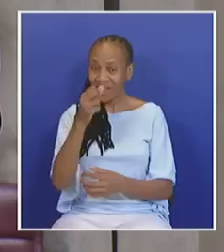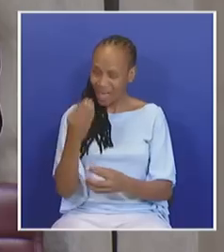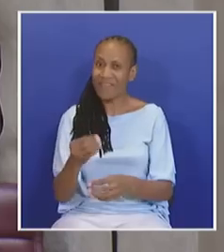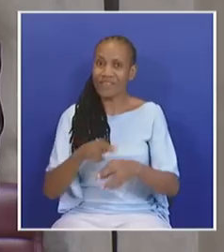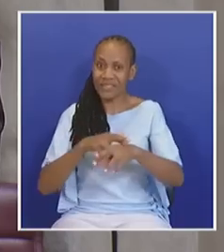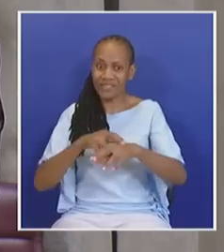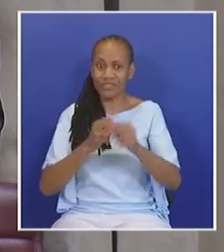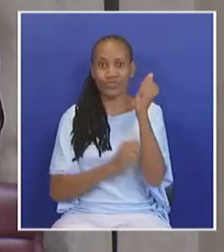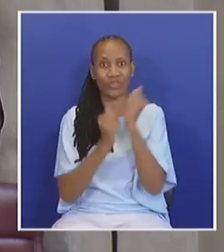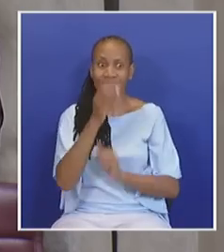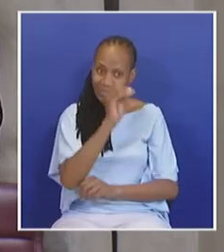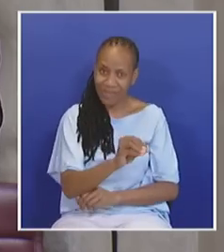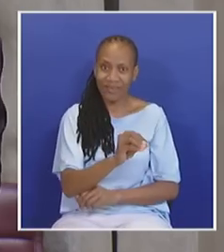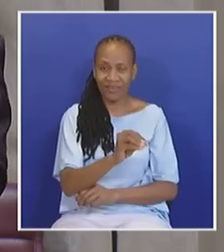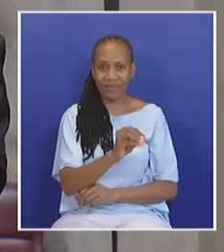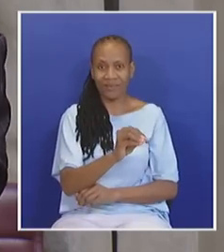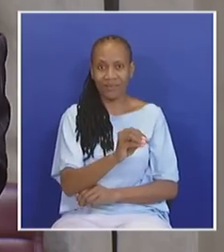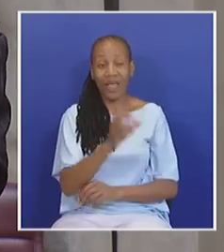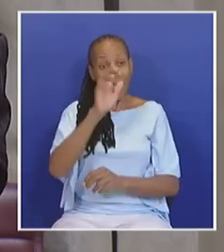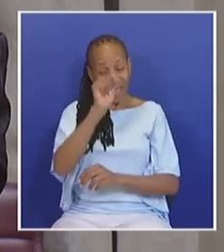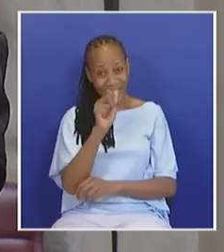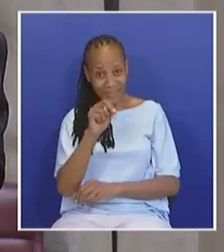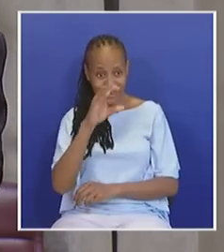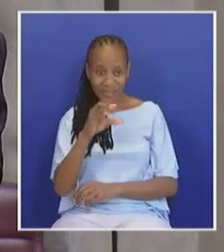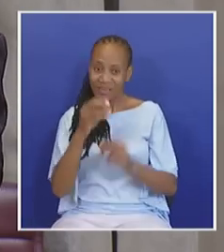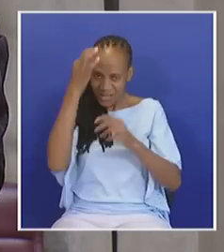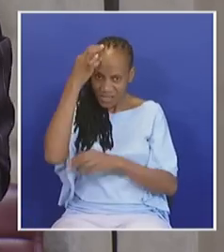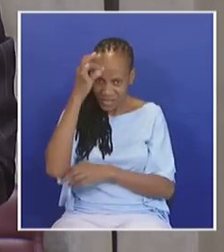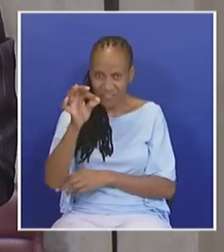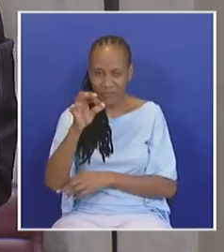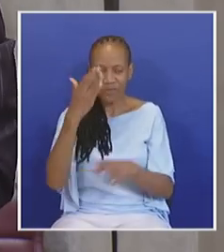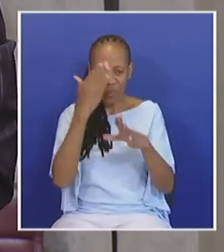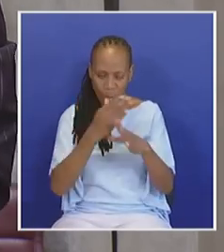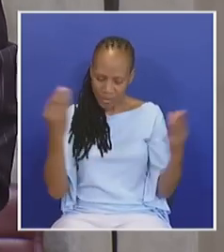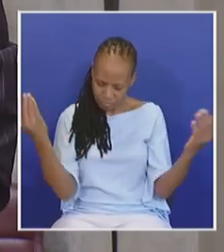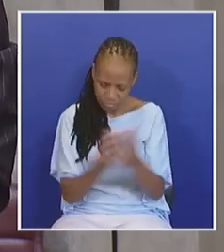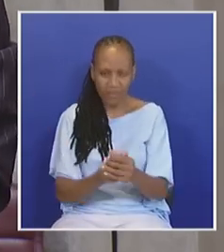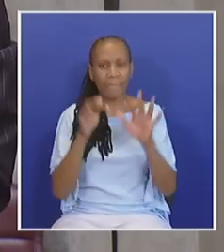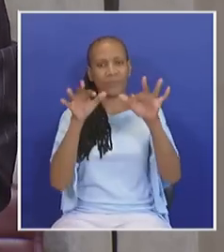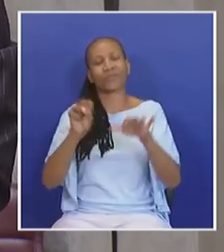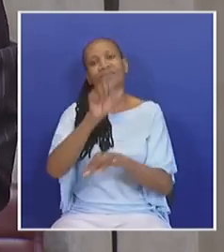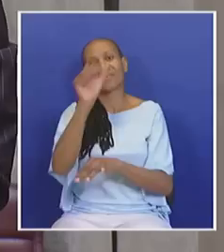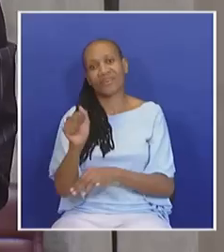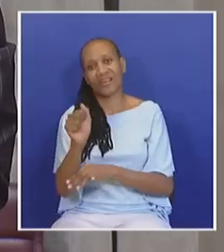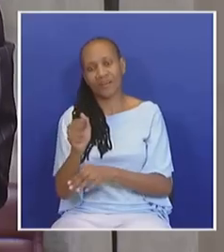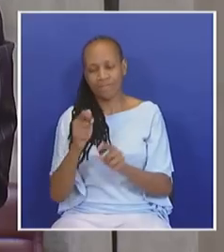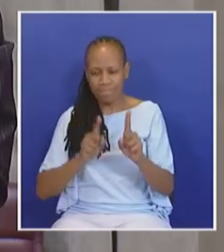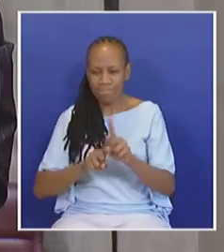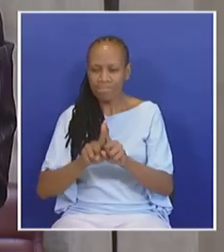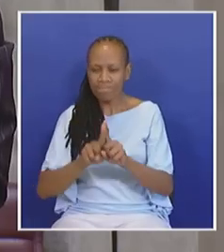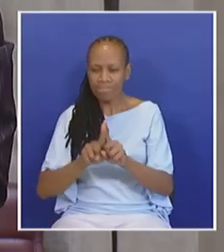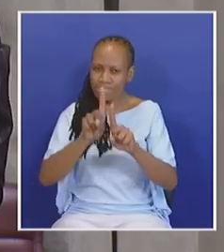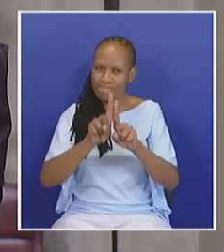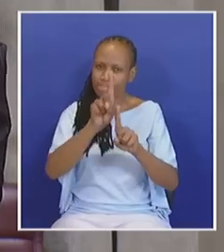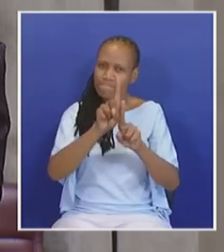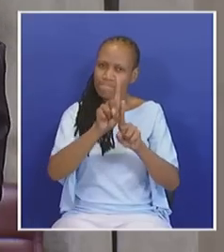point this out as an excuse. The ANC-led government, working with the people of South Africa, has made great strides in undoing